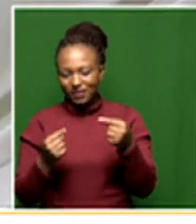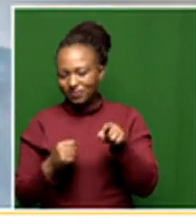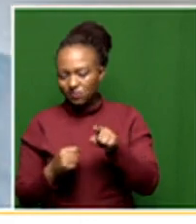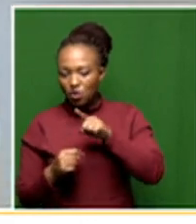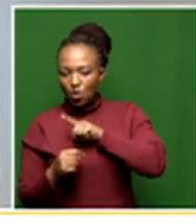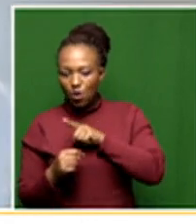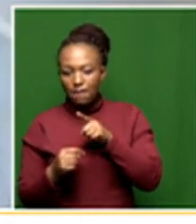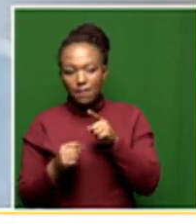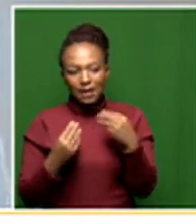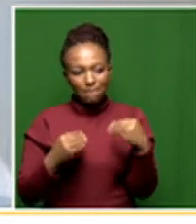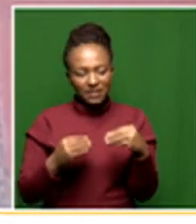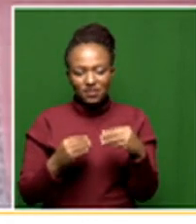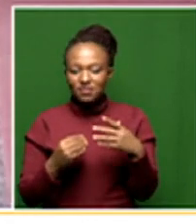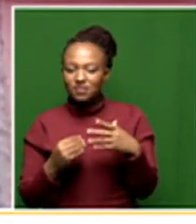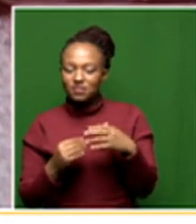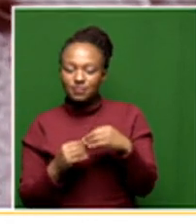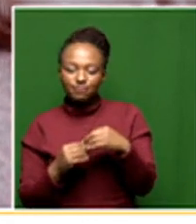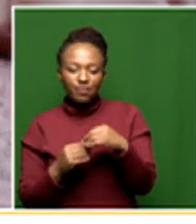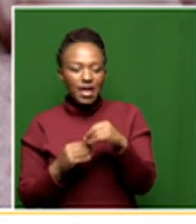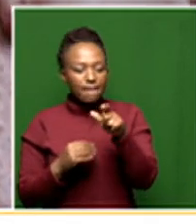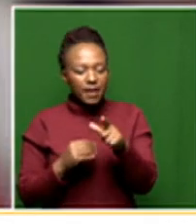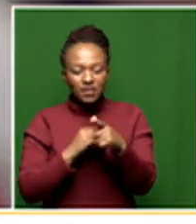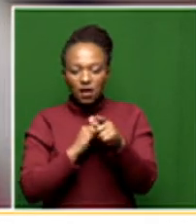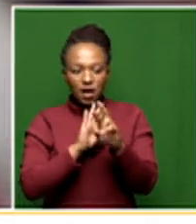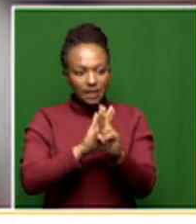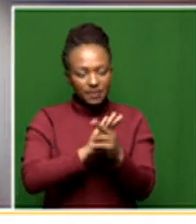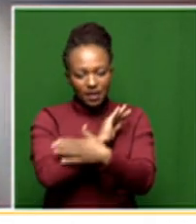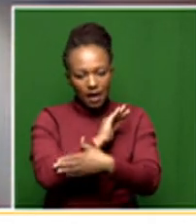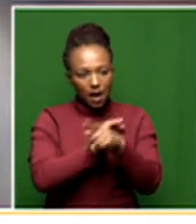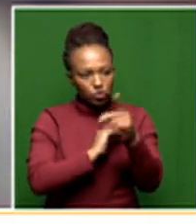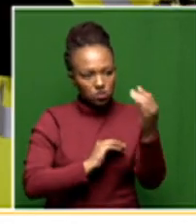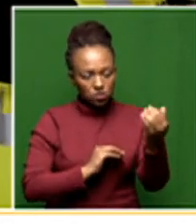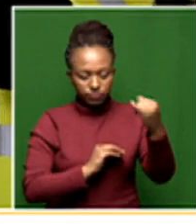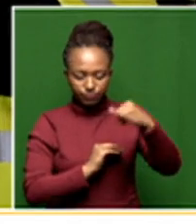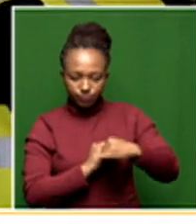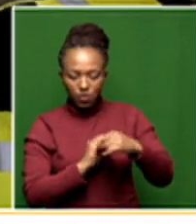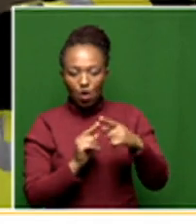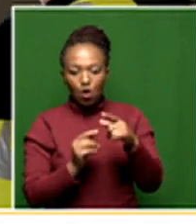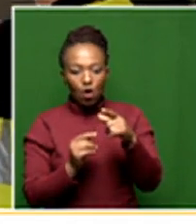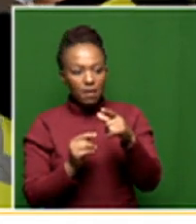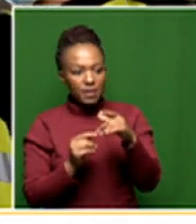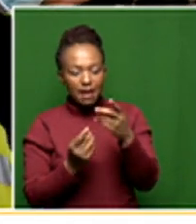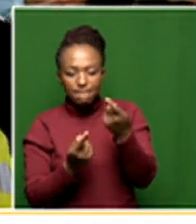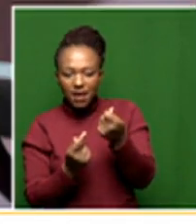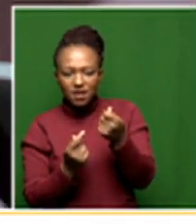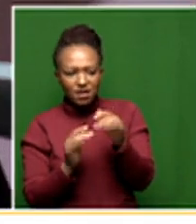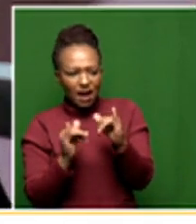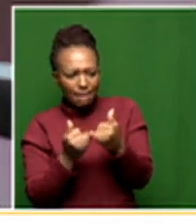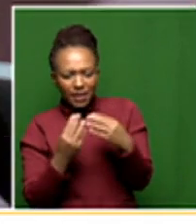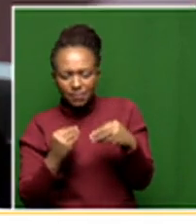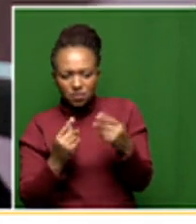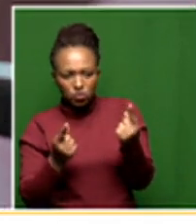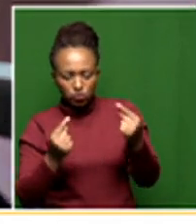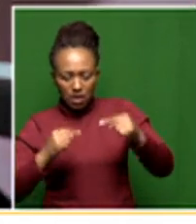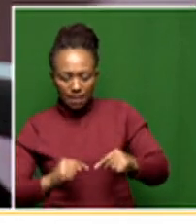would be permitted. So that could be diplomats traveling, that could be anyone who's got investment relationships with South Africa and traveling